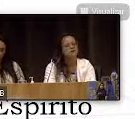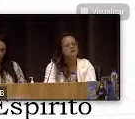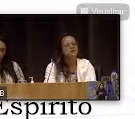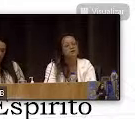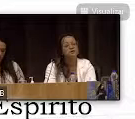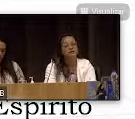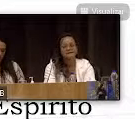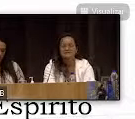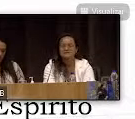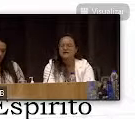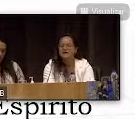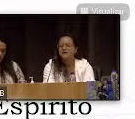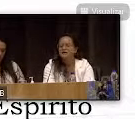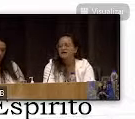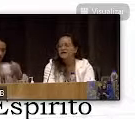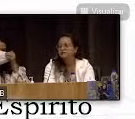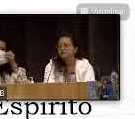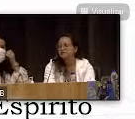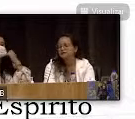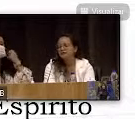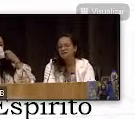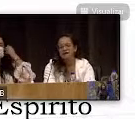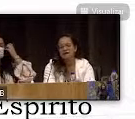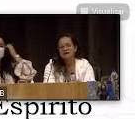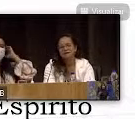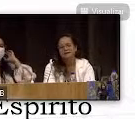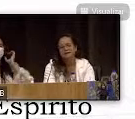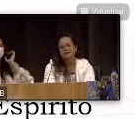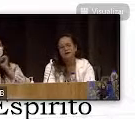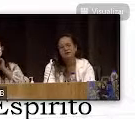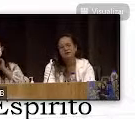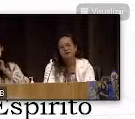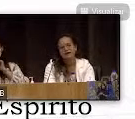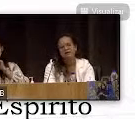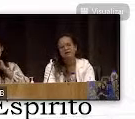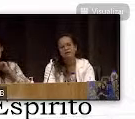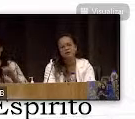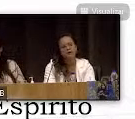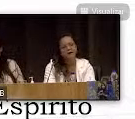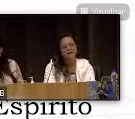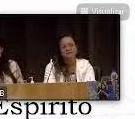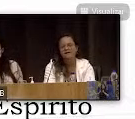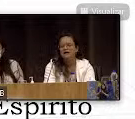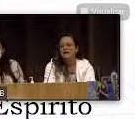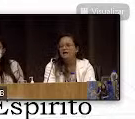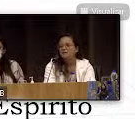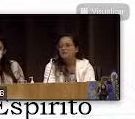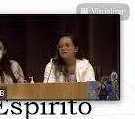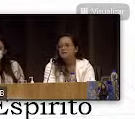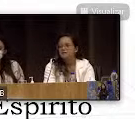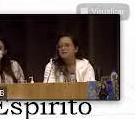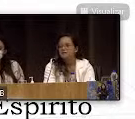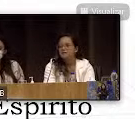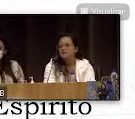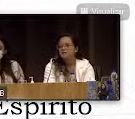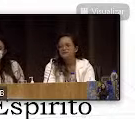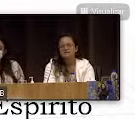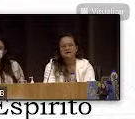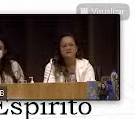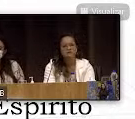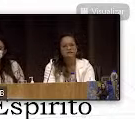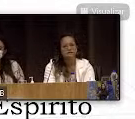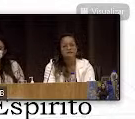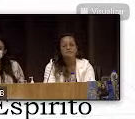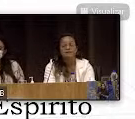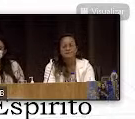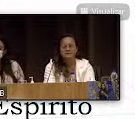state of Espírito Santo. It was opened in 2013, and it is